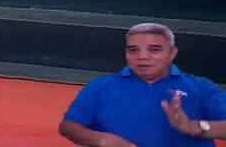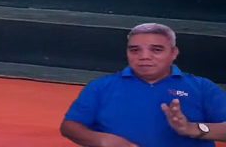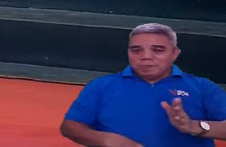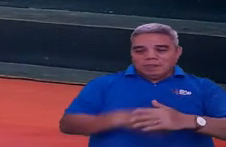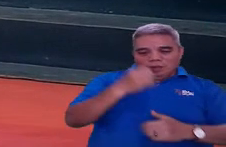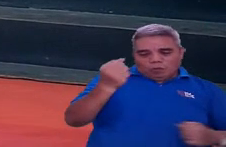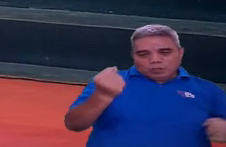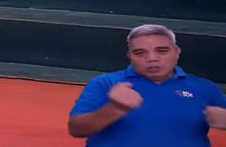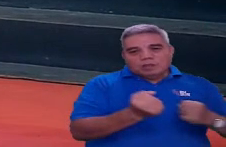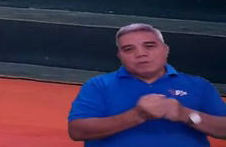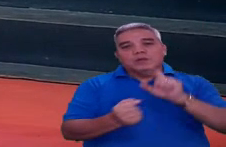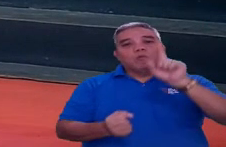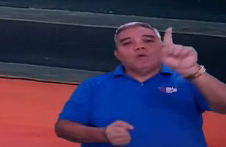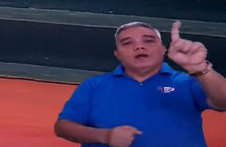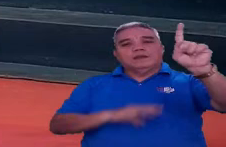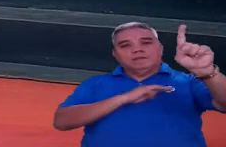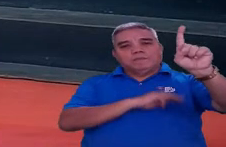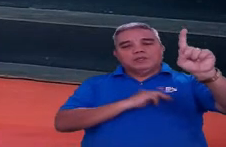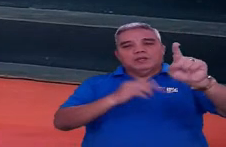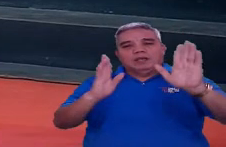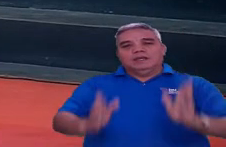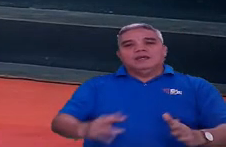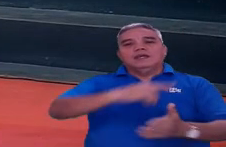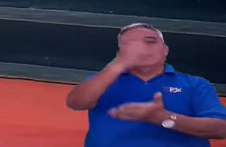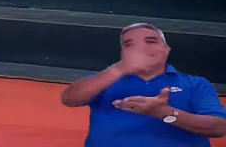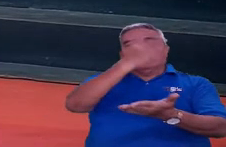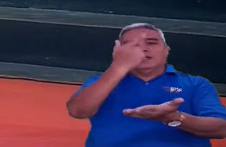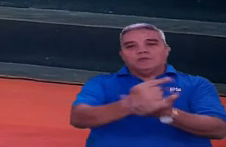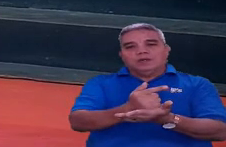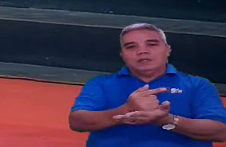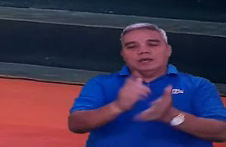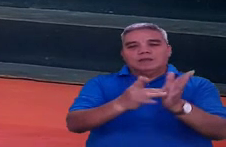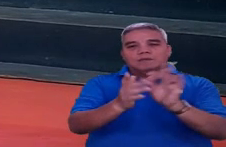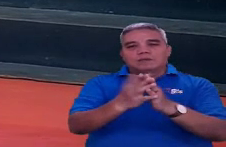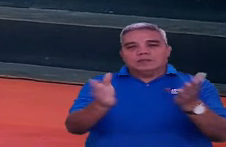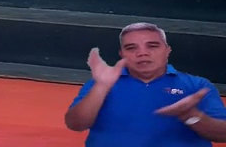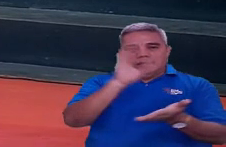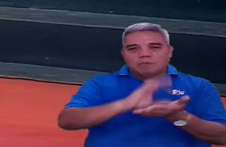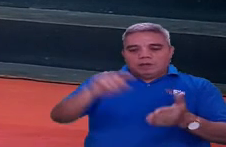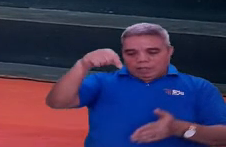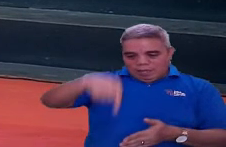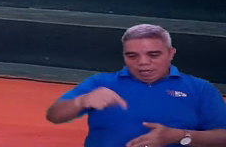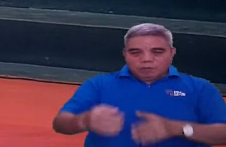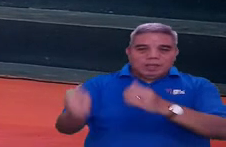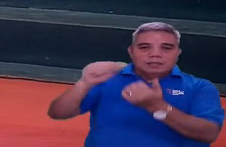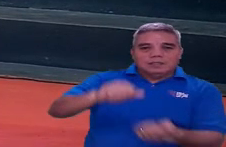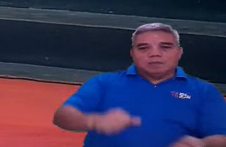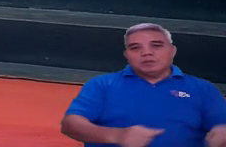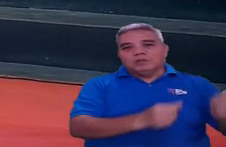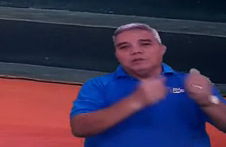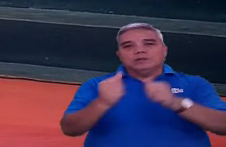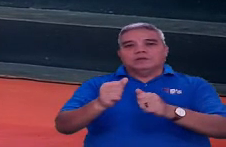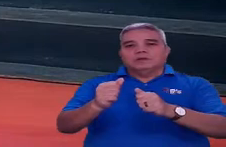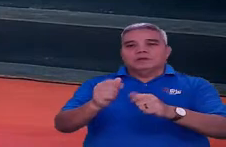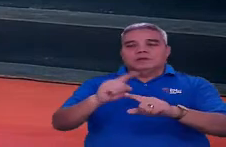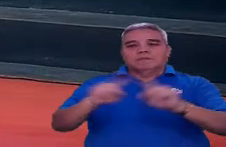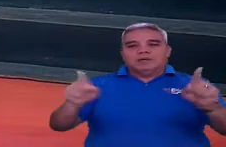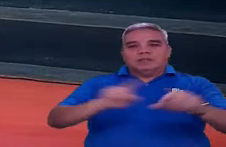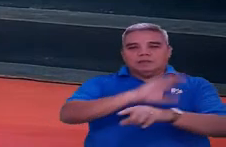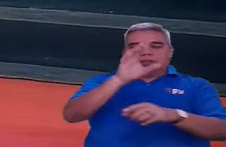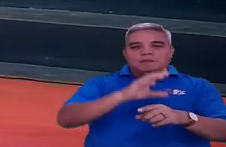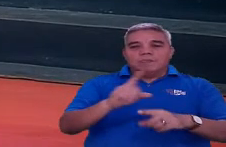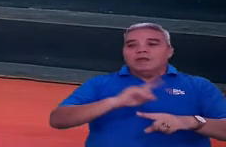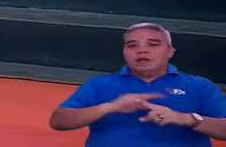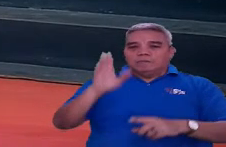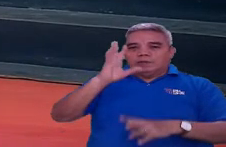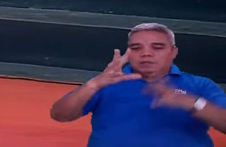We supported one missionary graduate of Bible College here in Cebu. Every time he received 50 pesos,